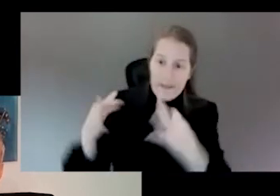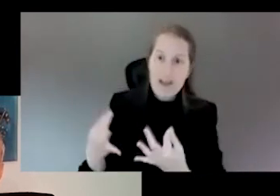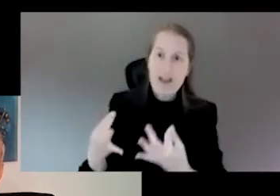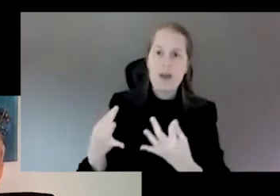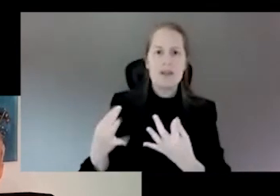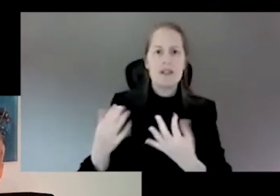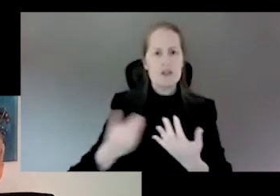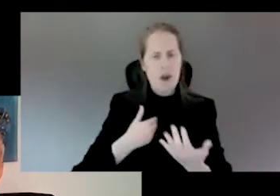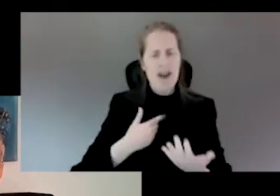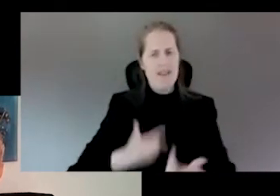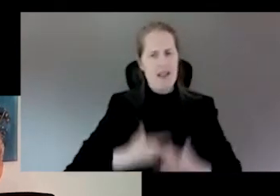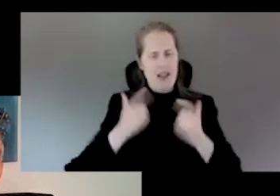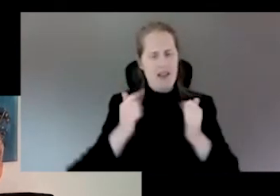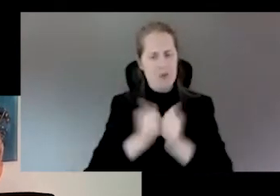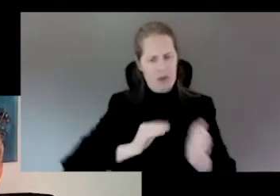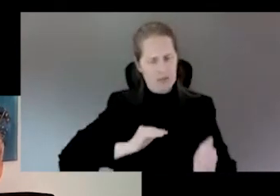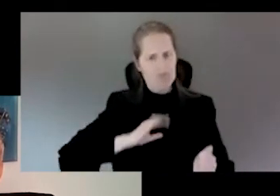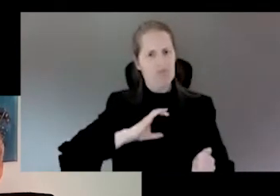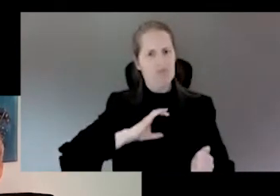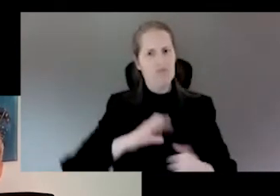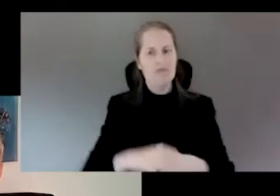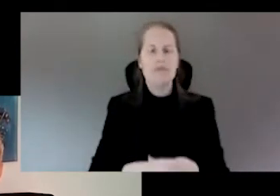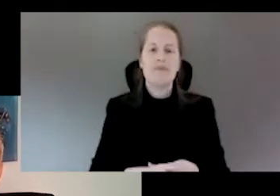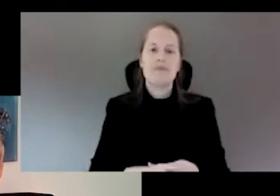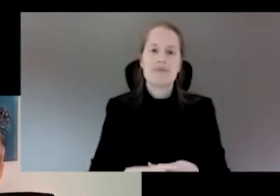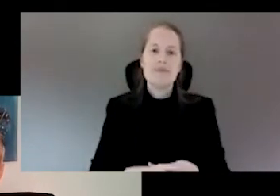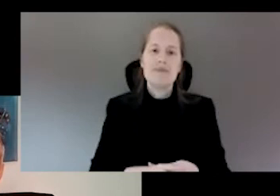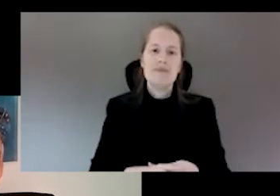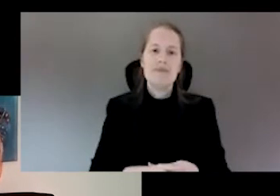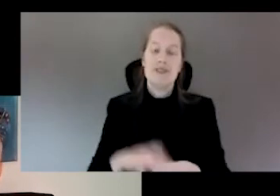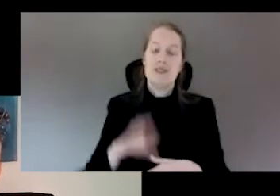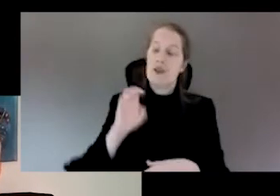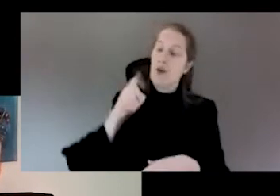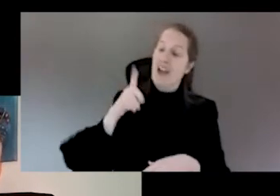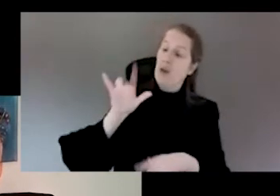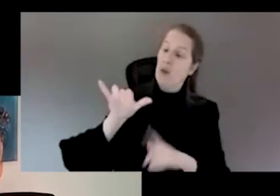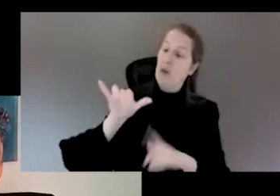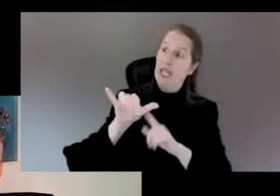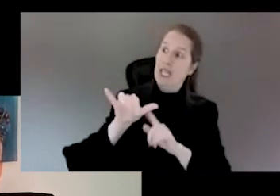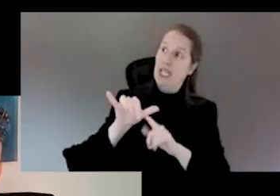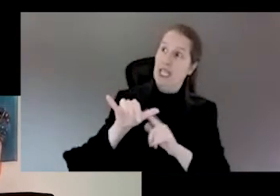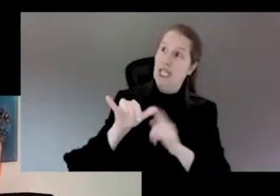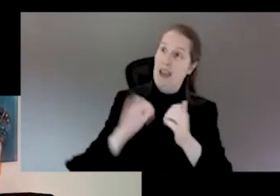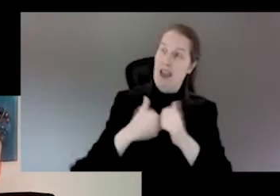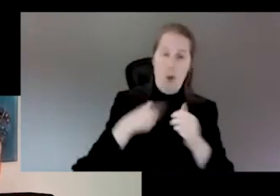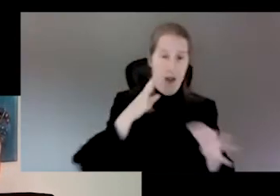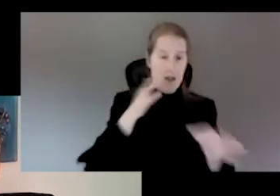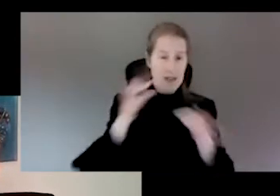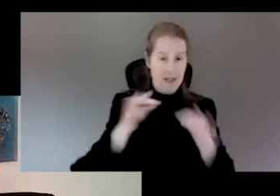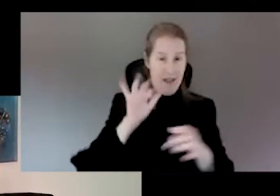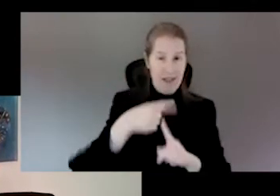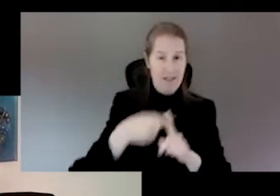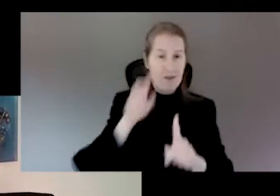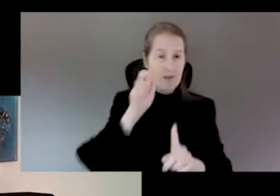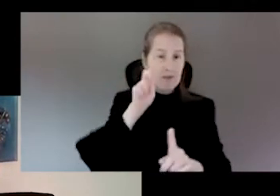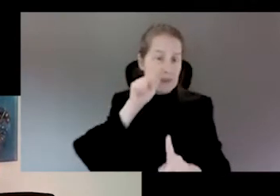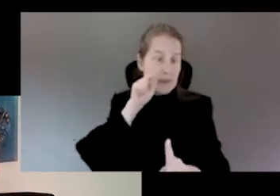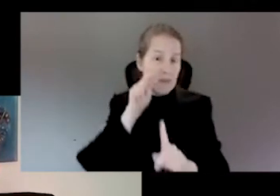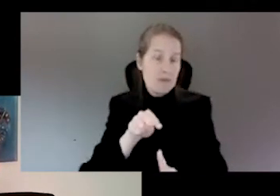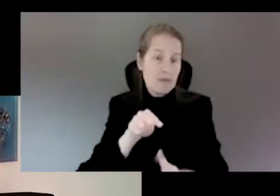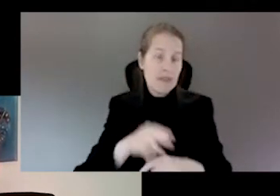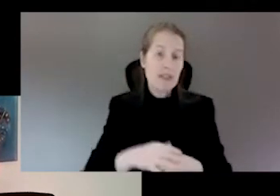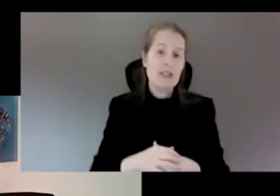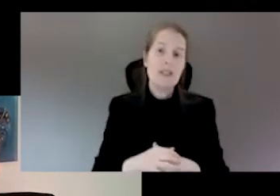life. How do I define equity from a disability perspective? I